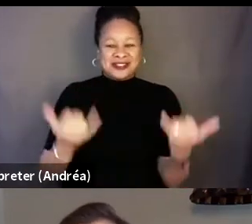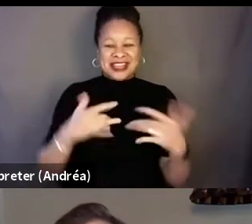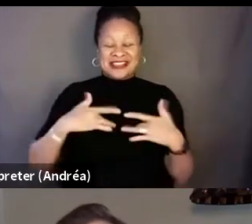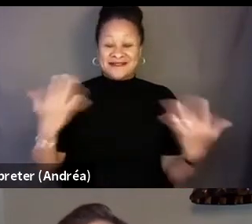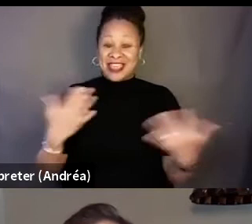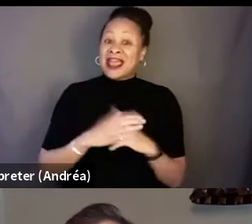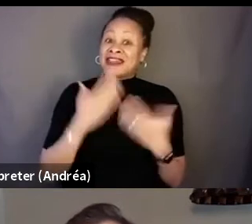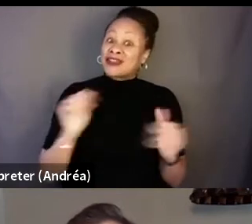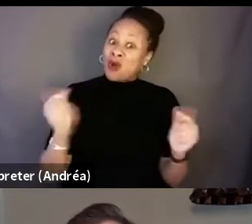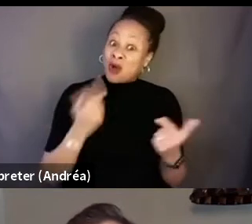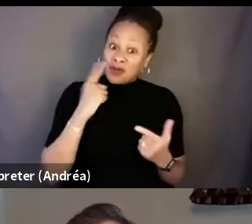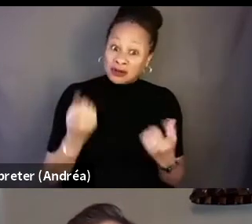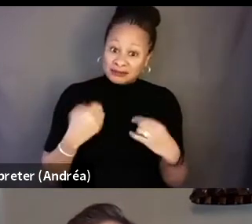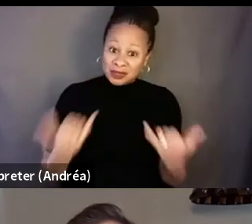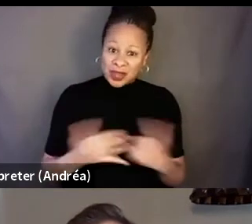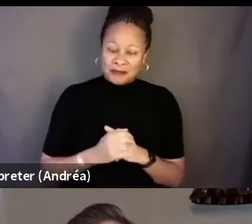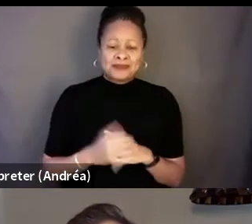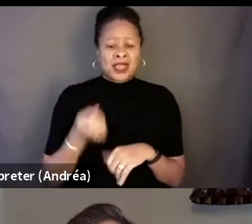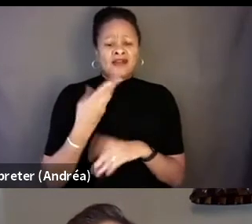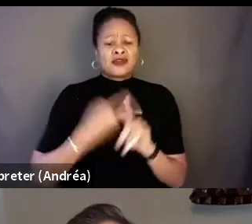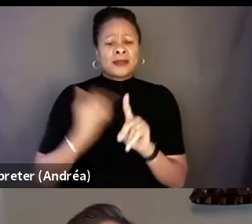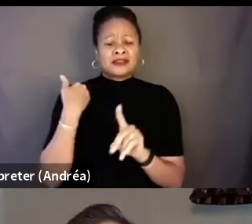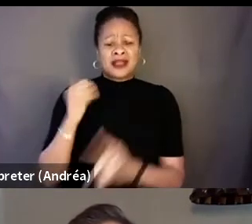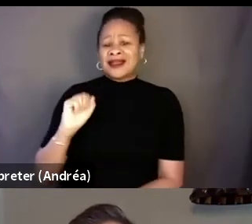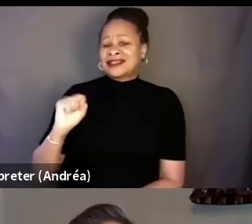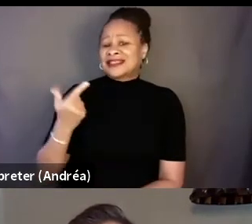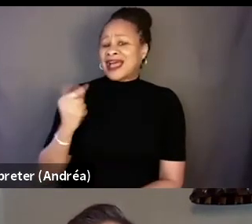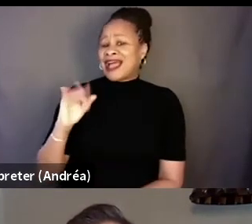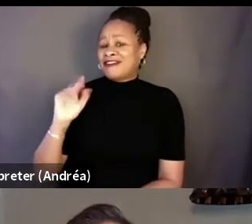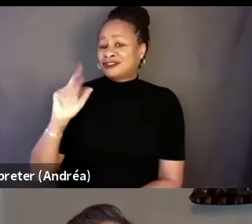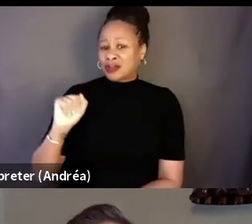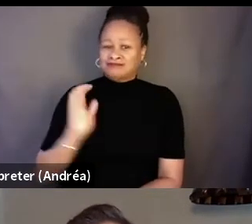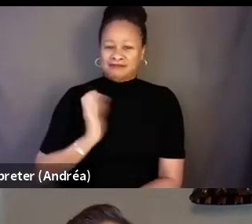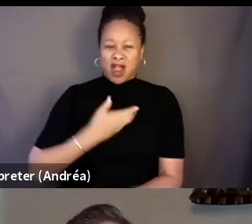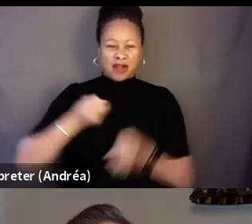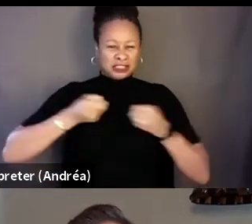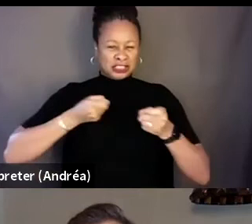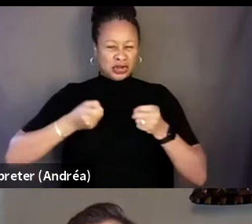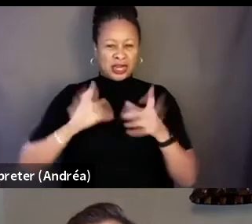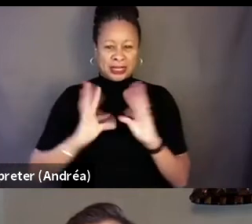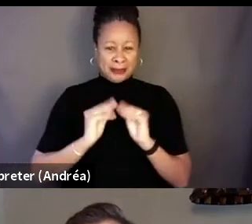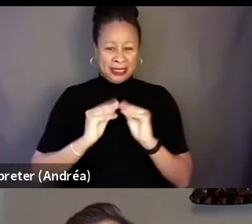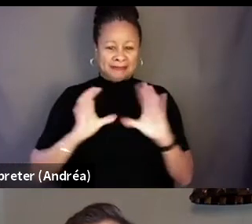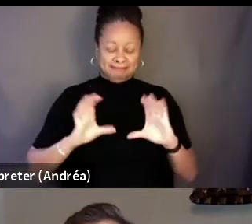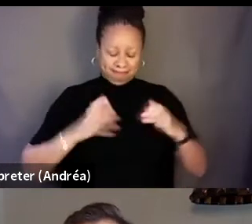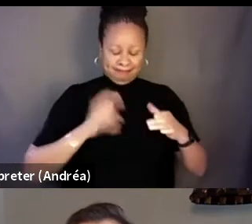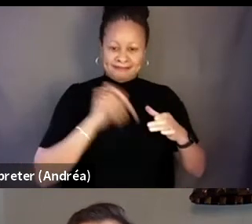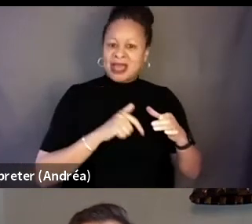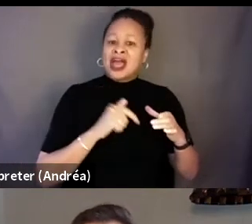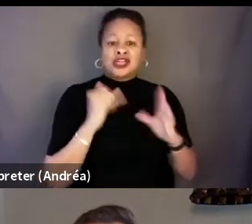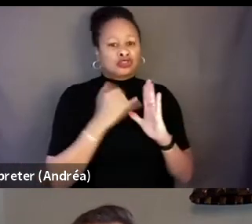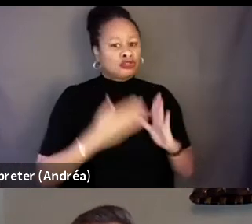all of you. So, a few months ago, SAG-AFTRA's Broadcast Steering Committee, which is a committee comprised of broadcast journalists around